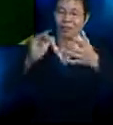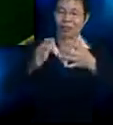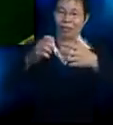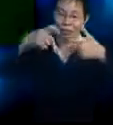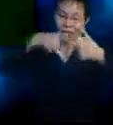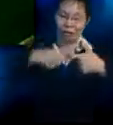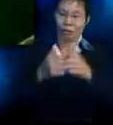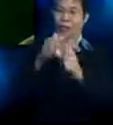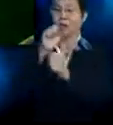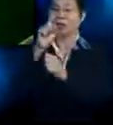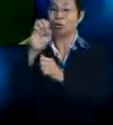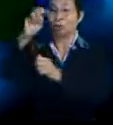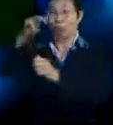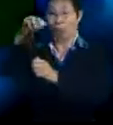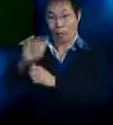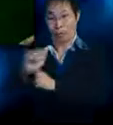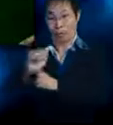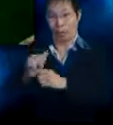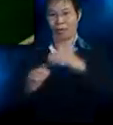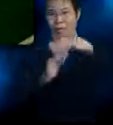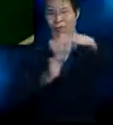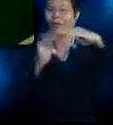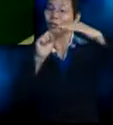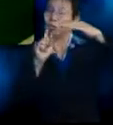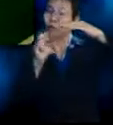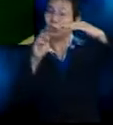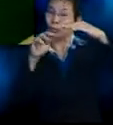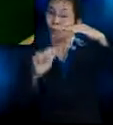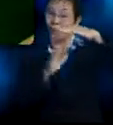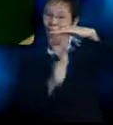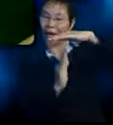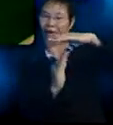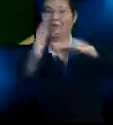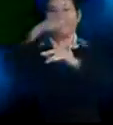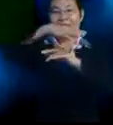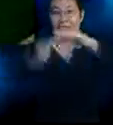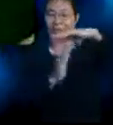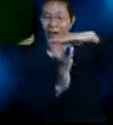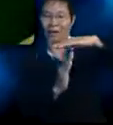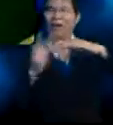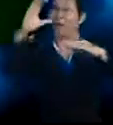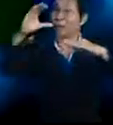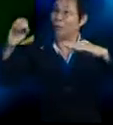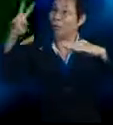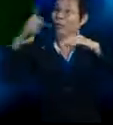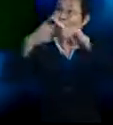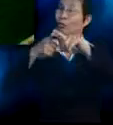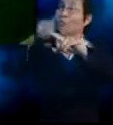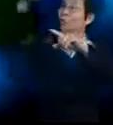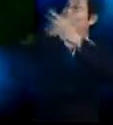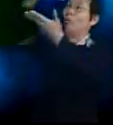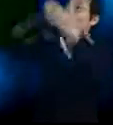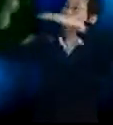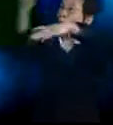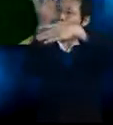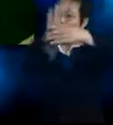Stoma is the tiny pore found mainly on the underside of a leaf. Carbon dioxide from the atmosphere